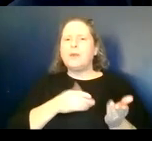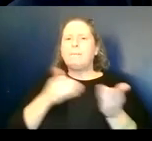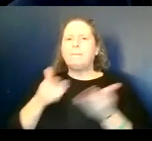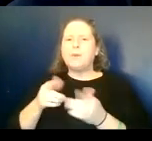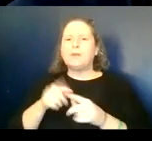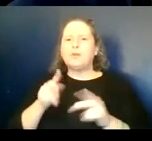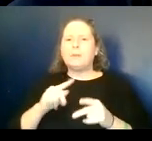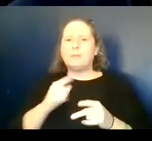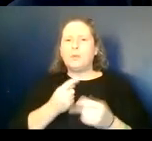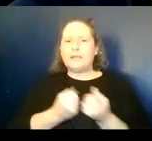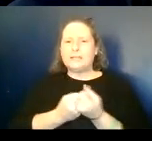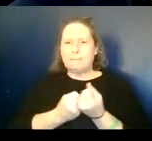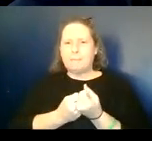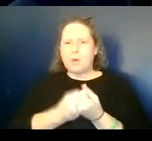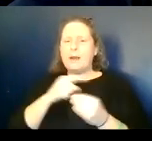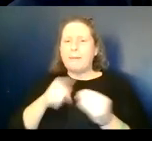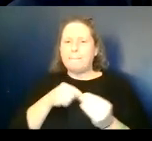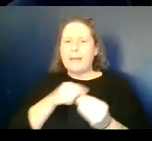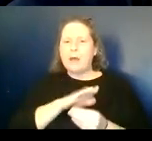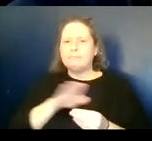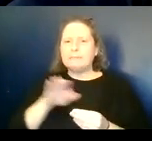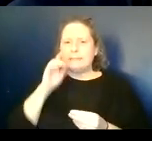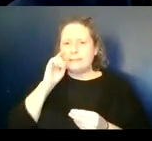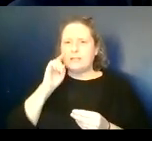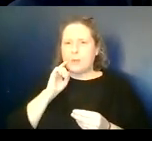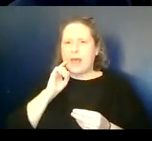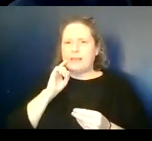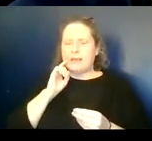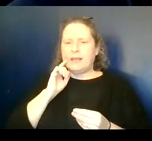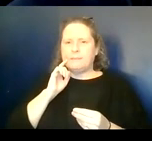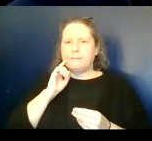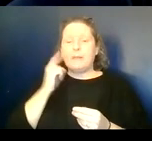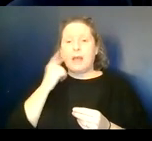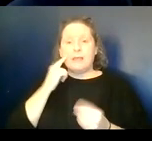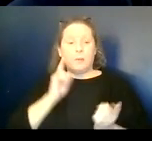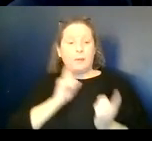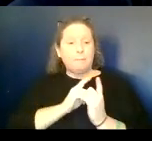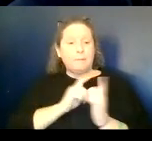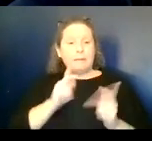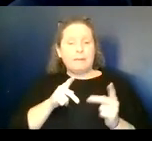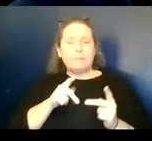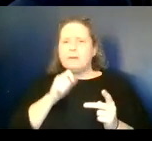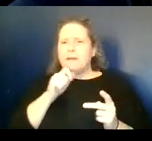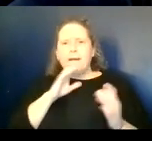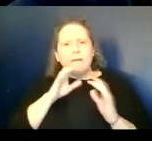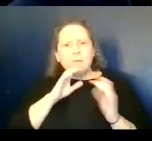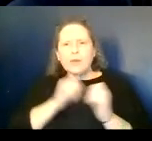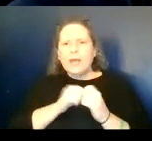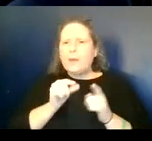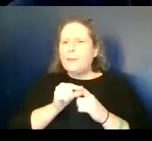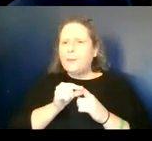support around sexuality. I think that when we meet people who don't communicate with words,